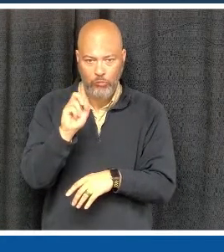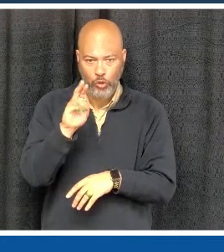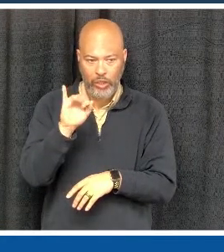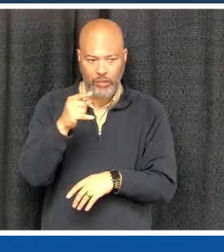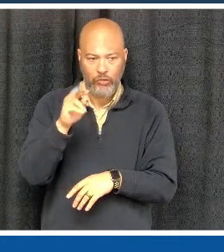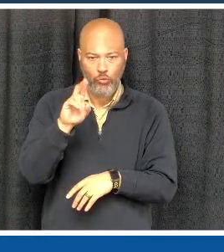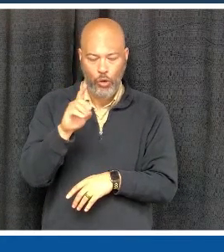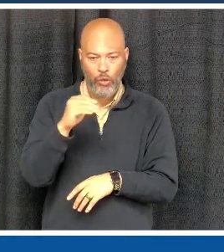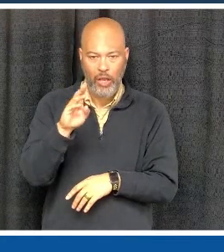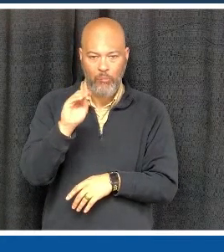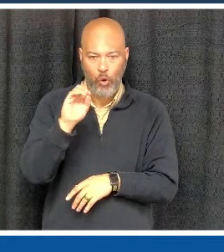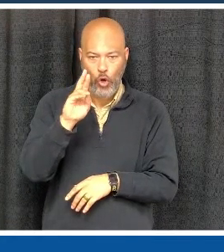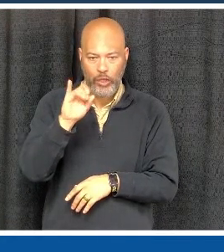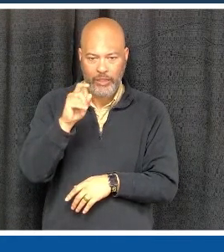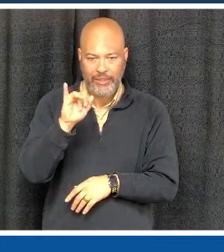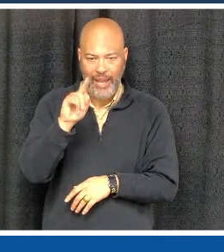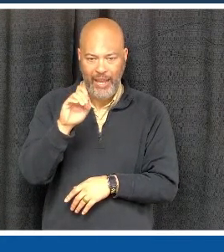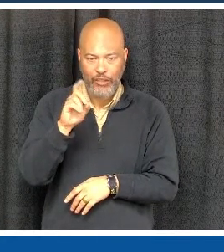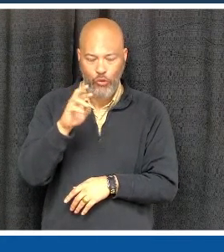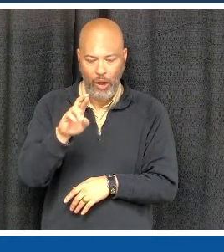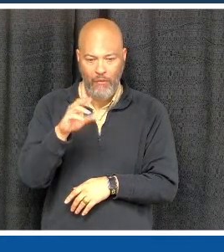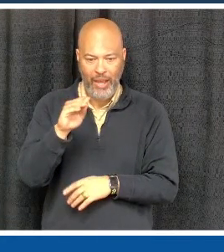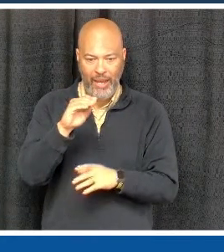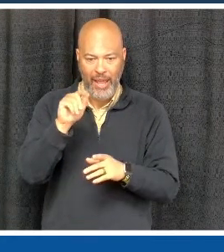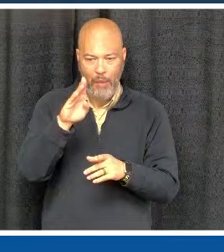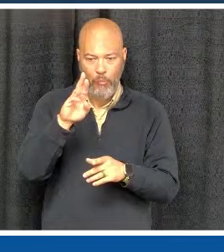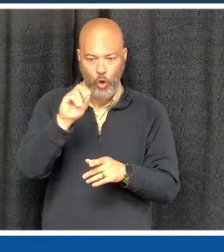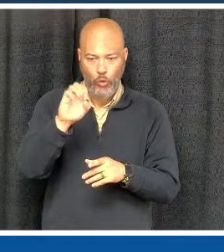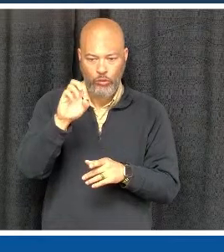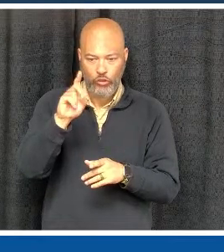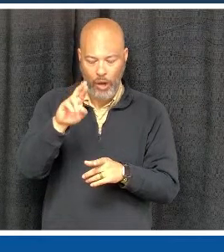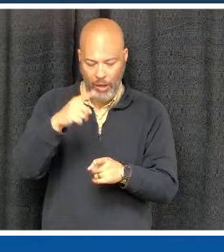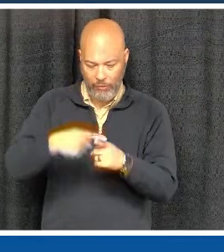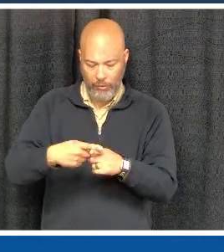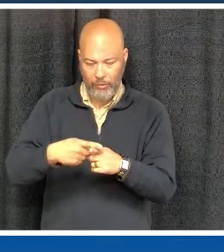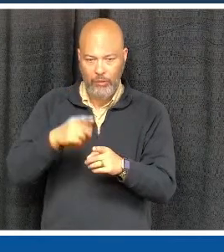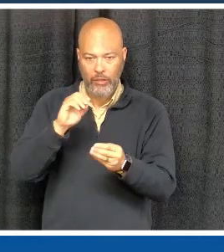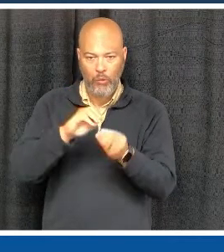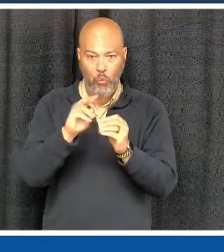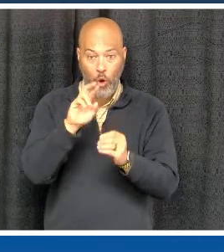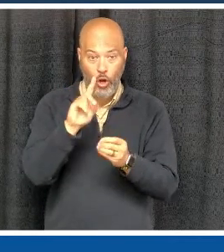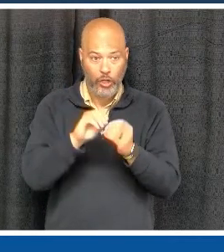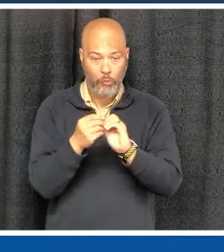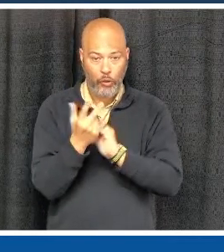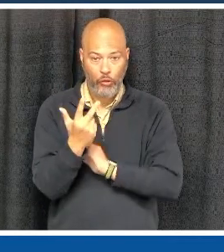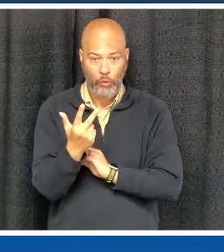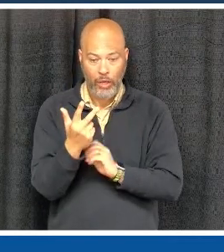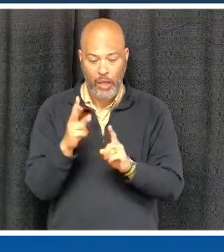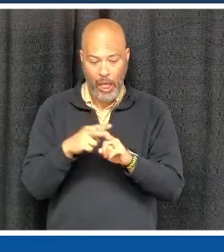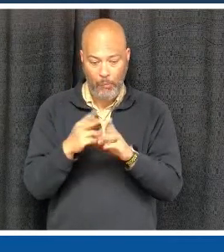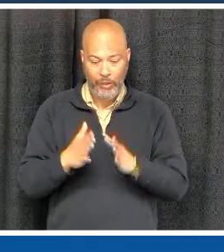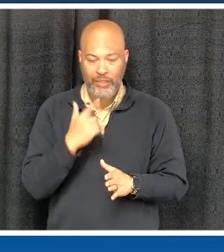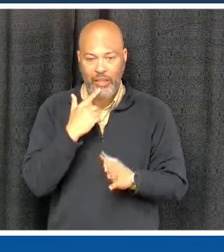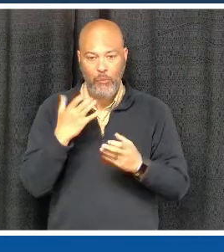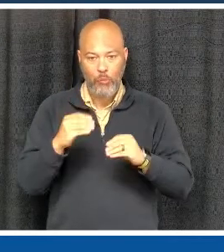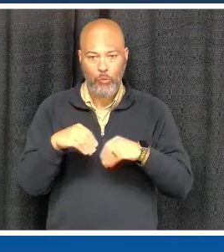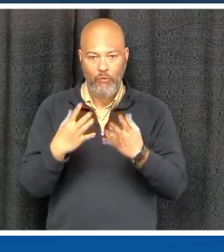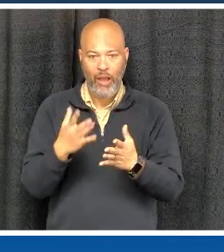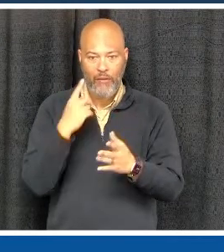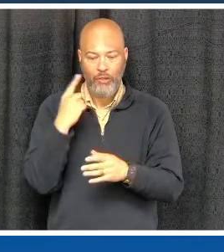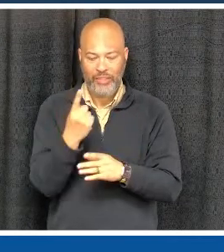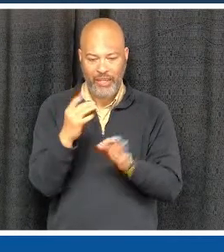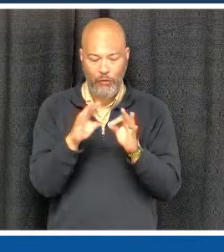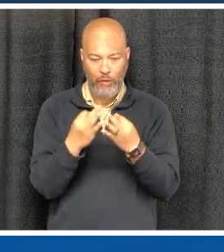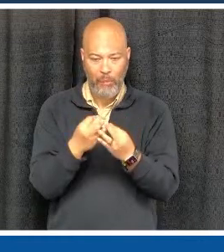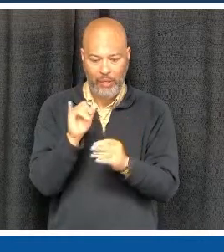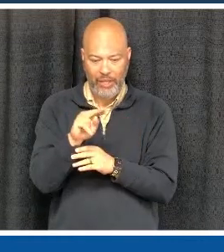Morningside Drive and Ambrose Drive. It was in Council Ward number 3. The applicant's statement was to provide for single-family